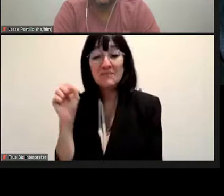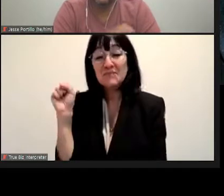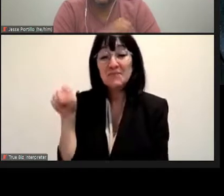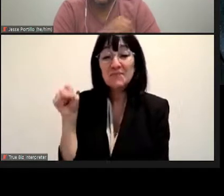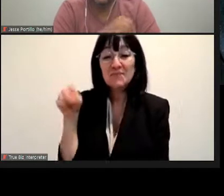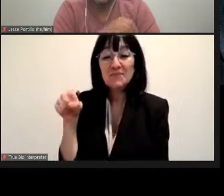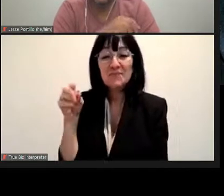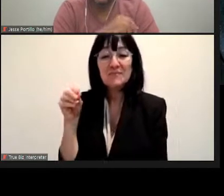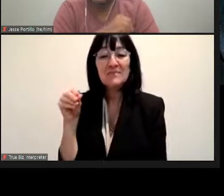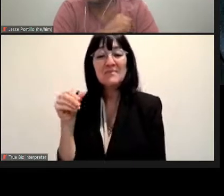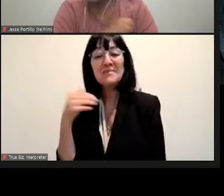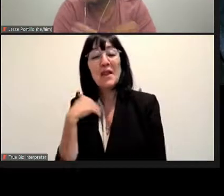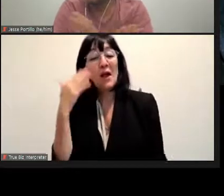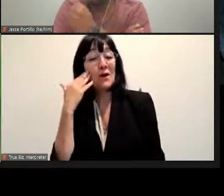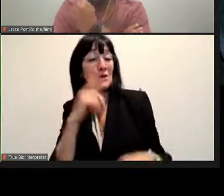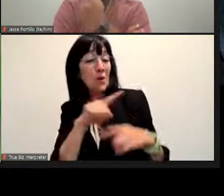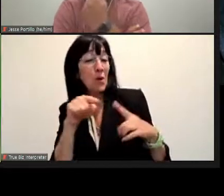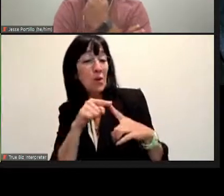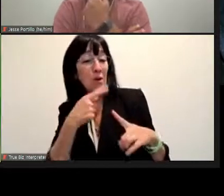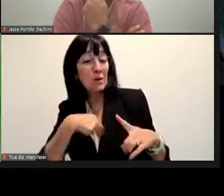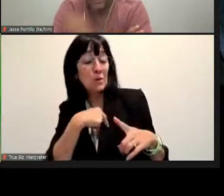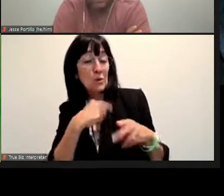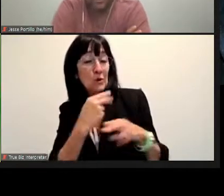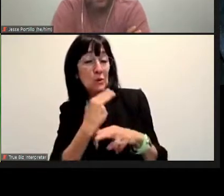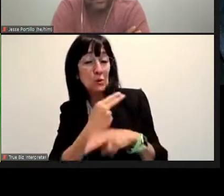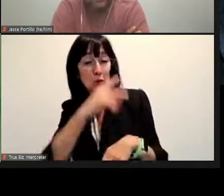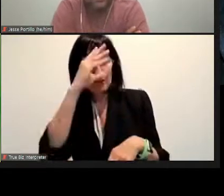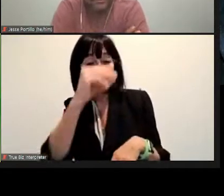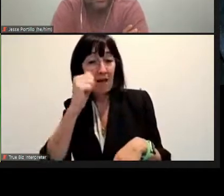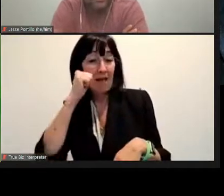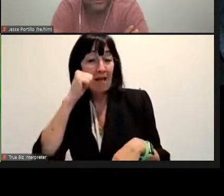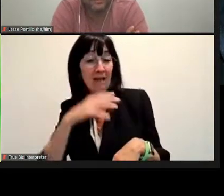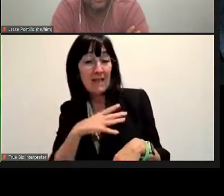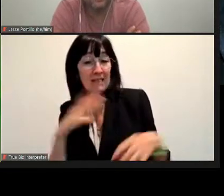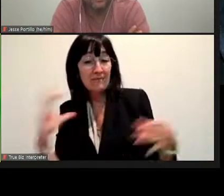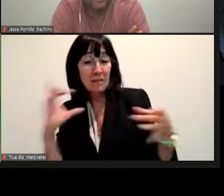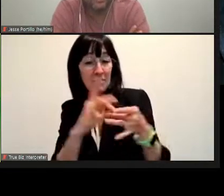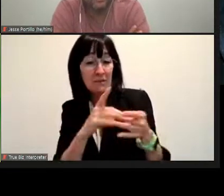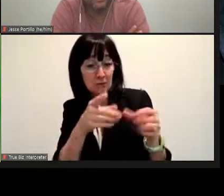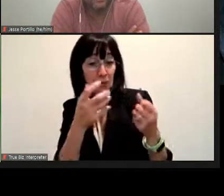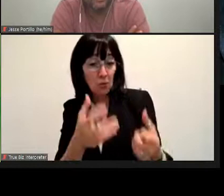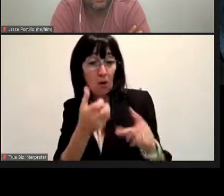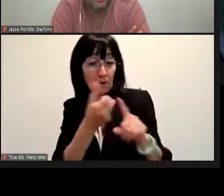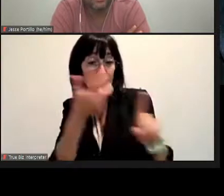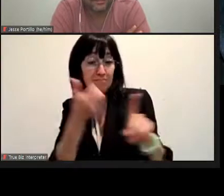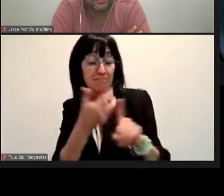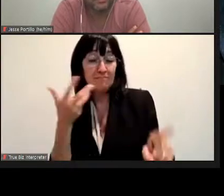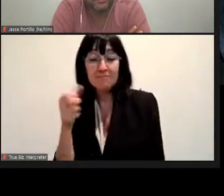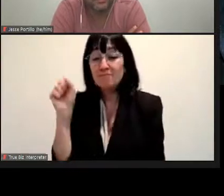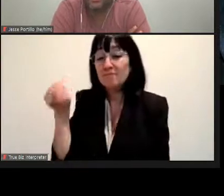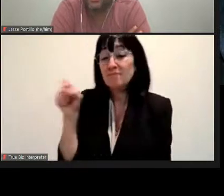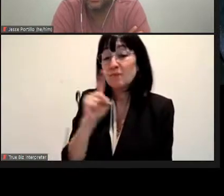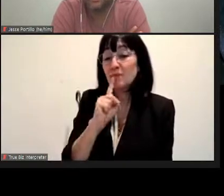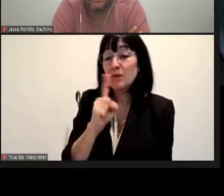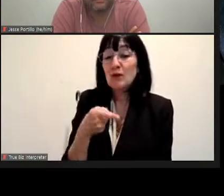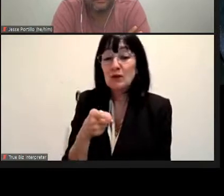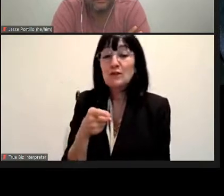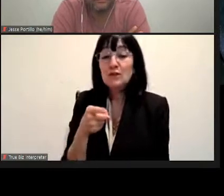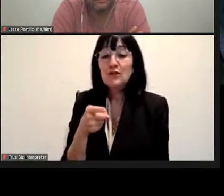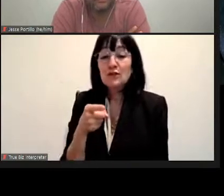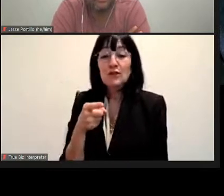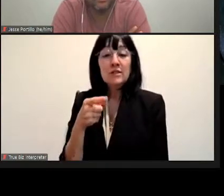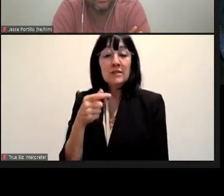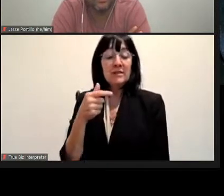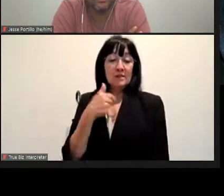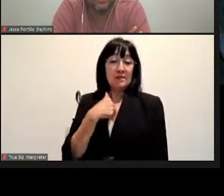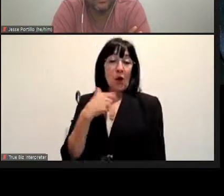is that when we're using male and female to refer to connectors, do you want to go into that? Sure. Yeah. And I want to just name,